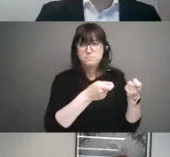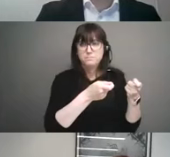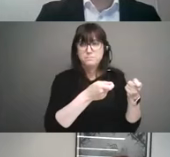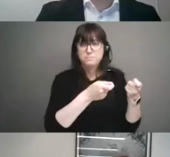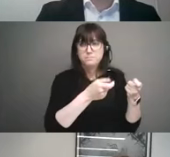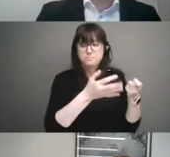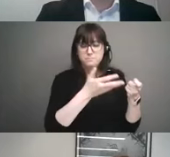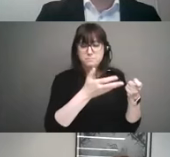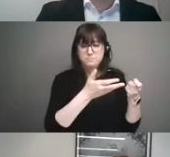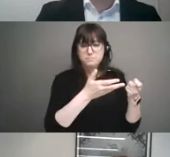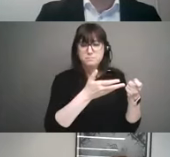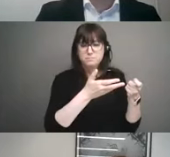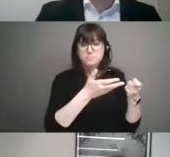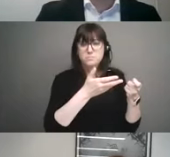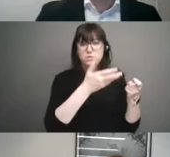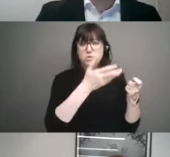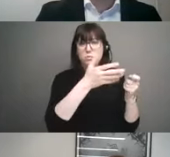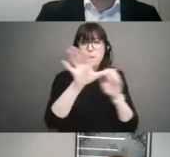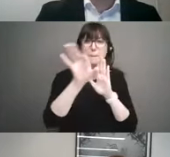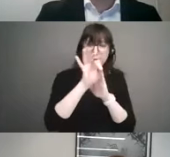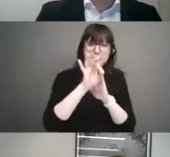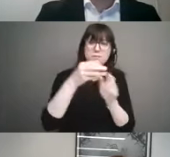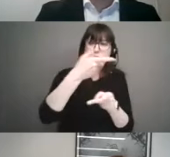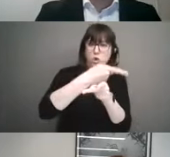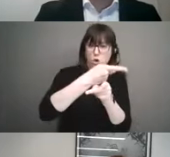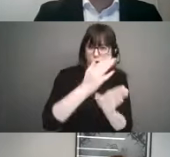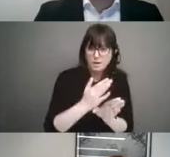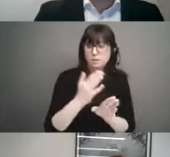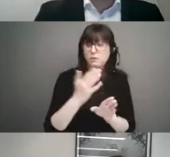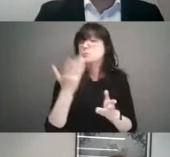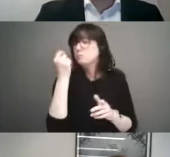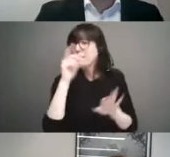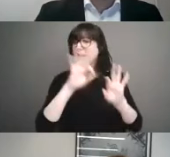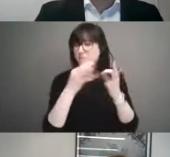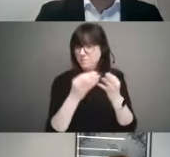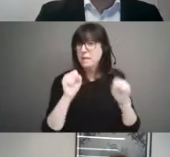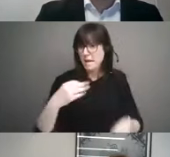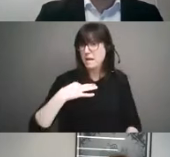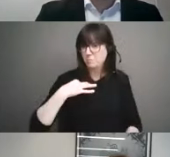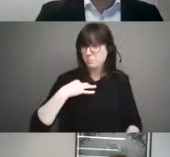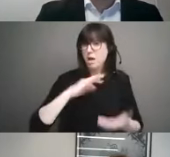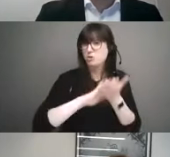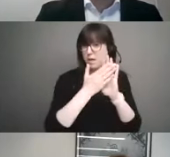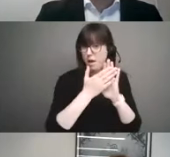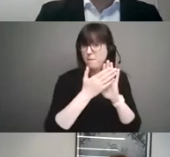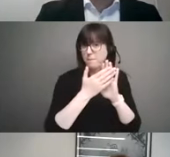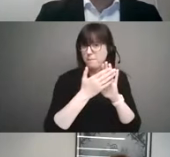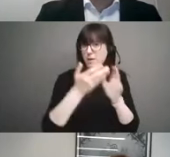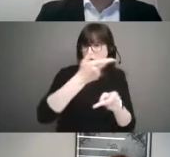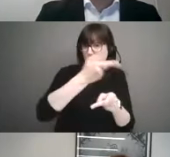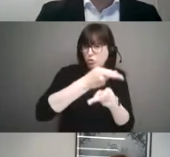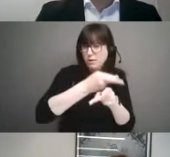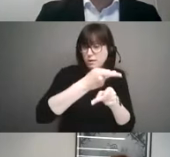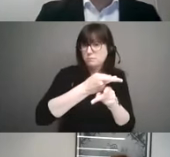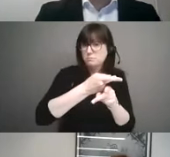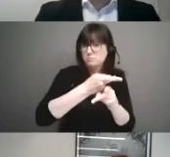the appointed statutory guardian. Now, family members can apply to take over a statutory guardianship to the public